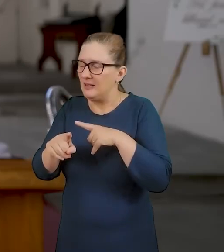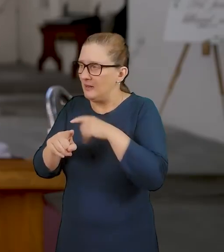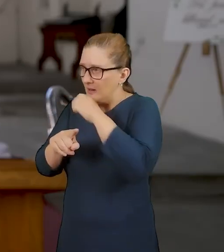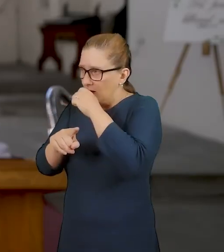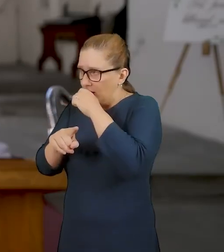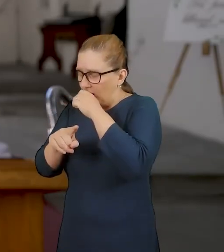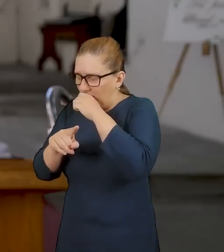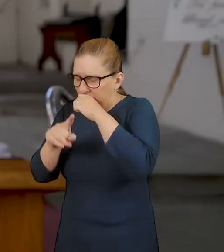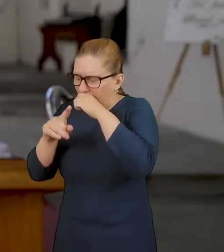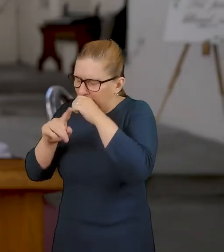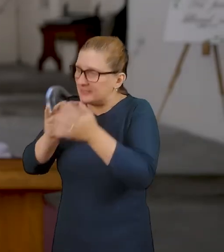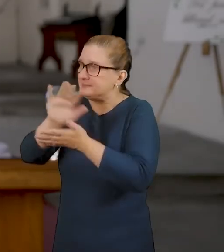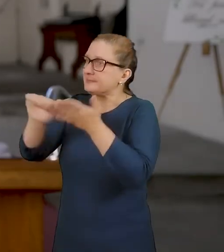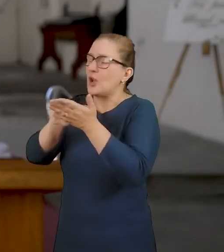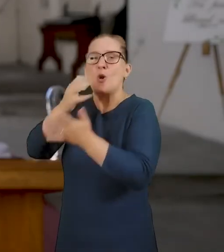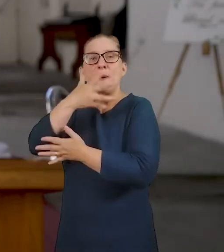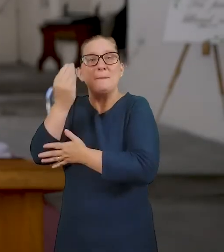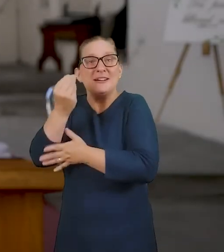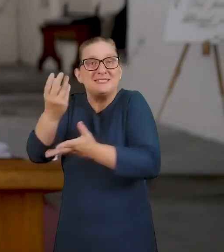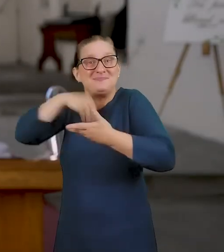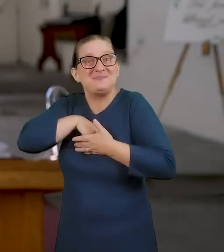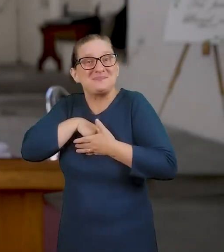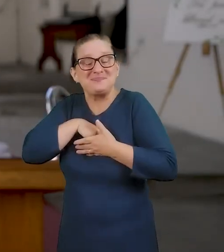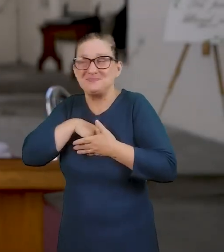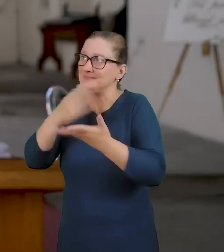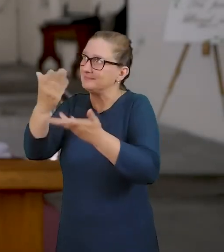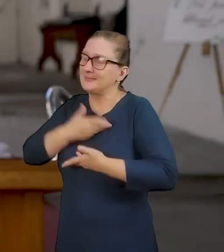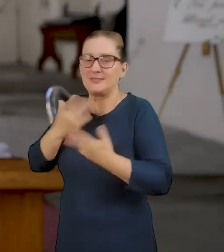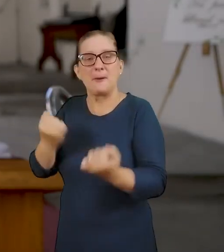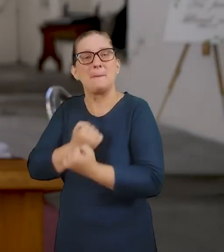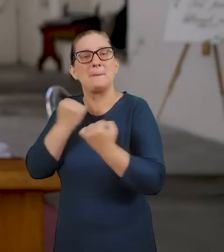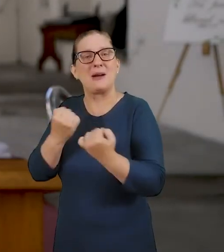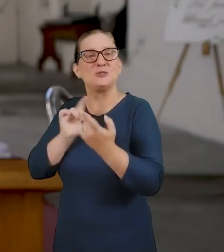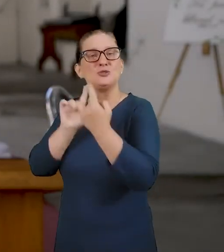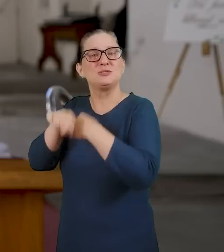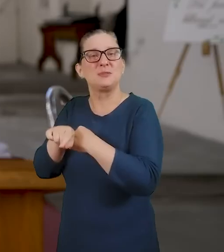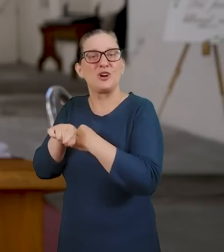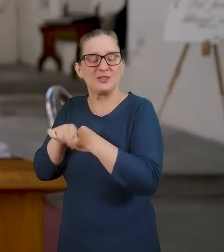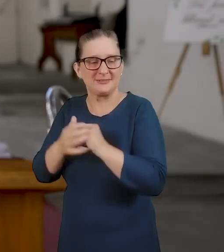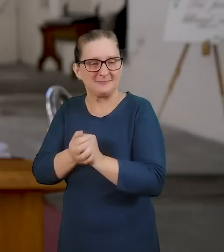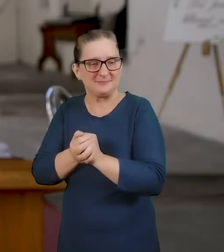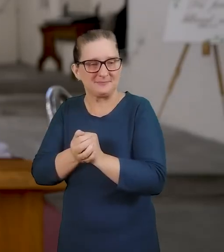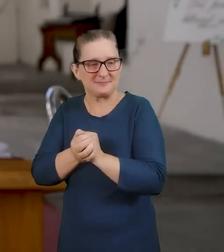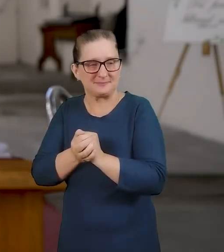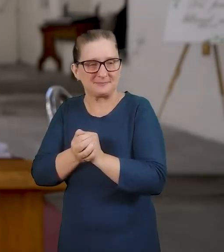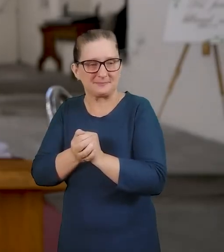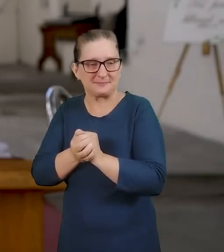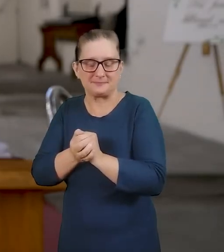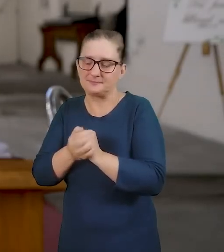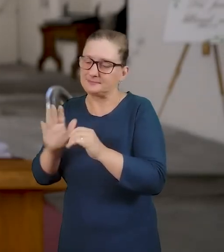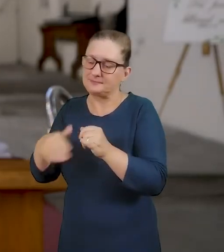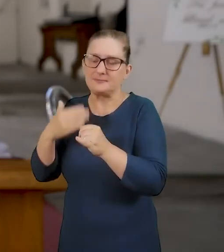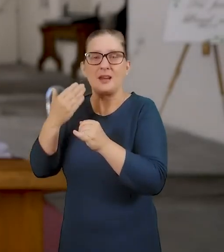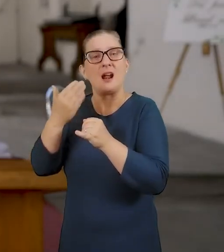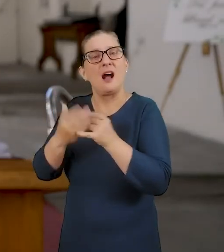You might have tried and failed in the past, but actually it's the Holy Spirit who convicts and then gives us power to respond.